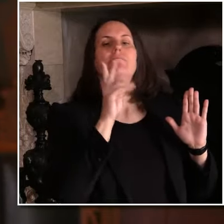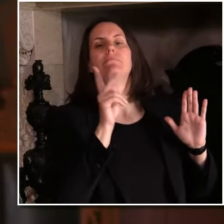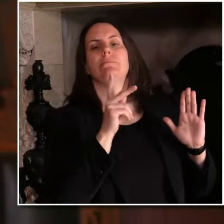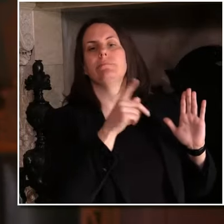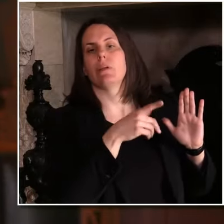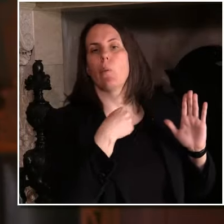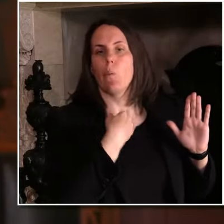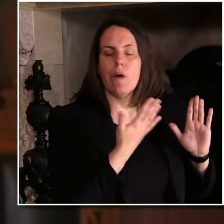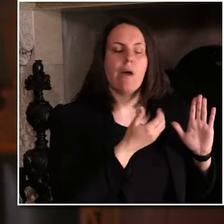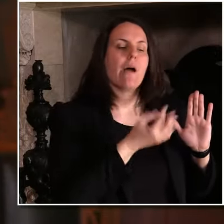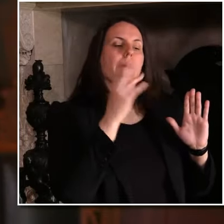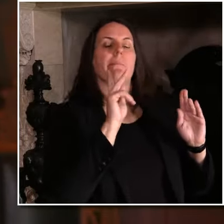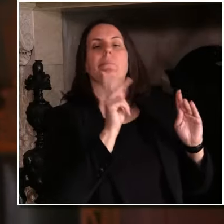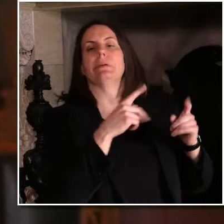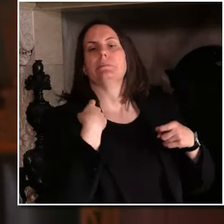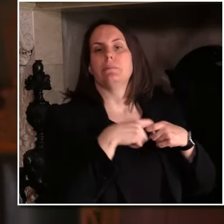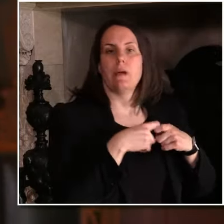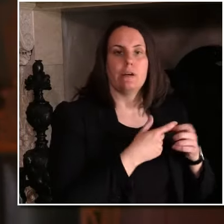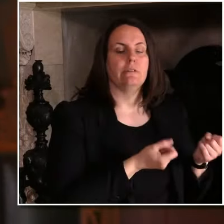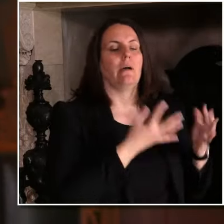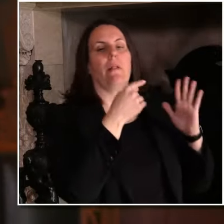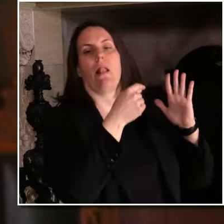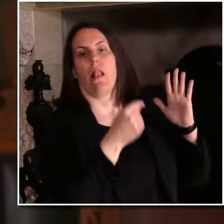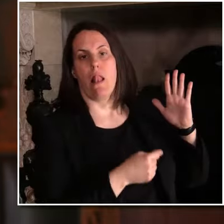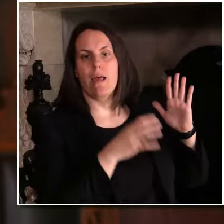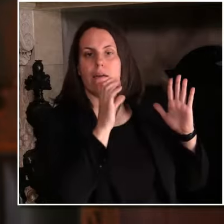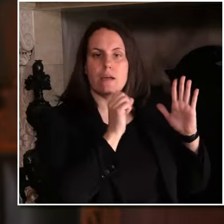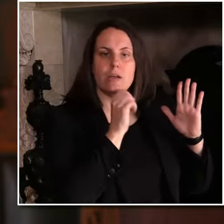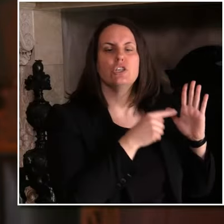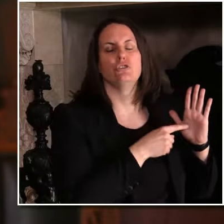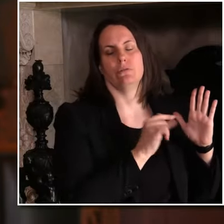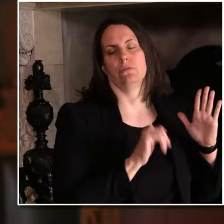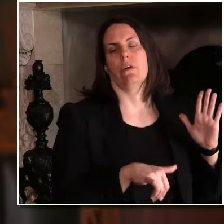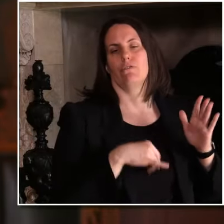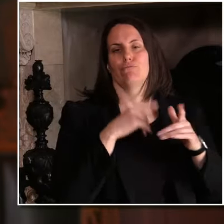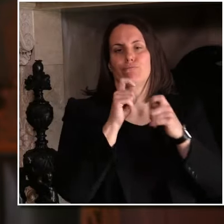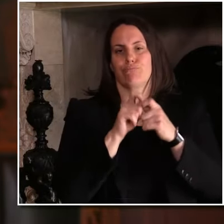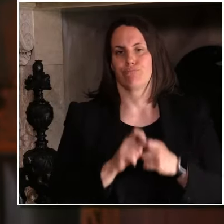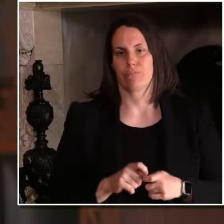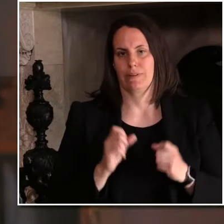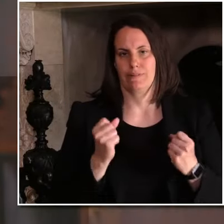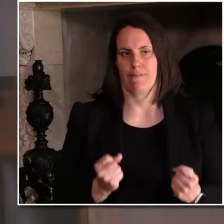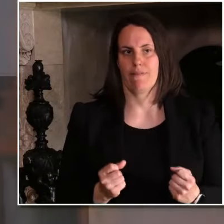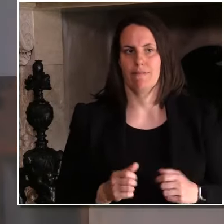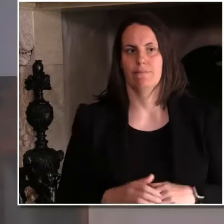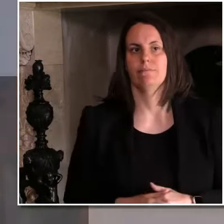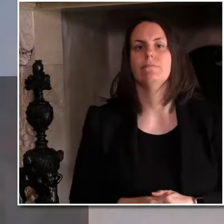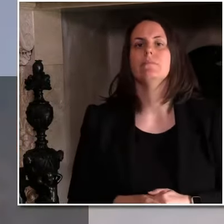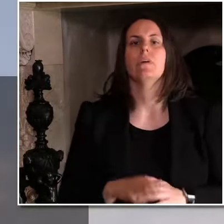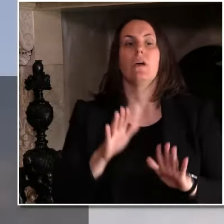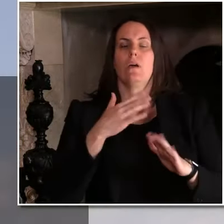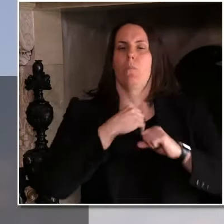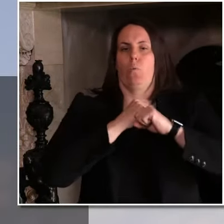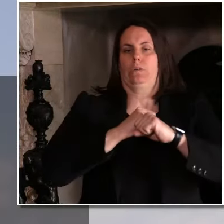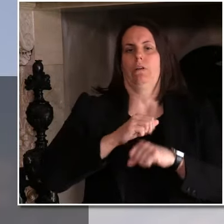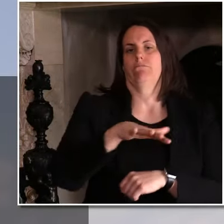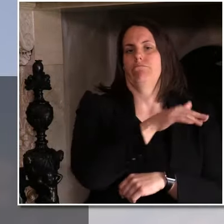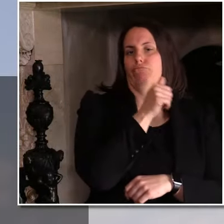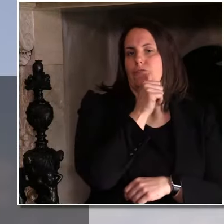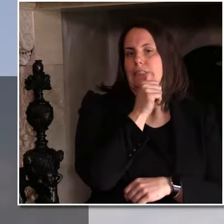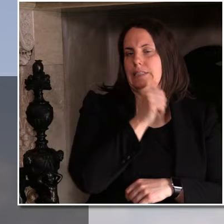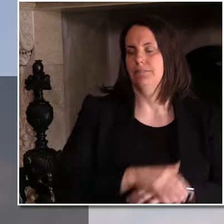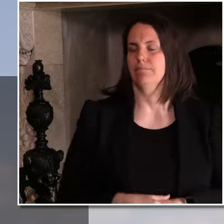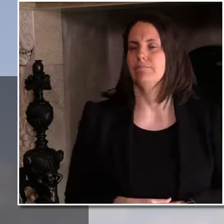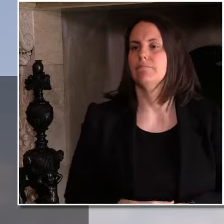potentially implicate people's personal privacy. Thank you for that, and thank you for joining today's media briefing. Please continue